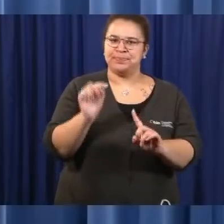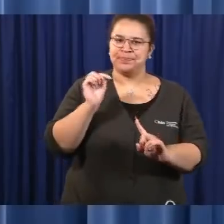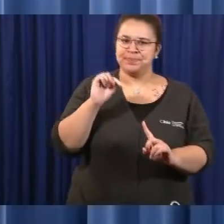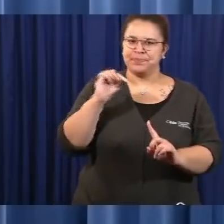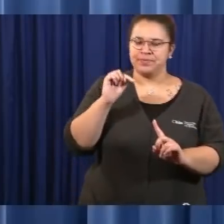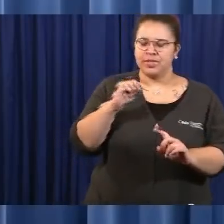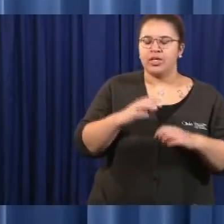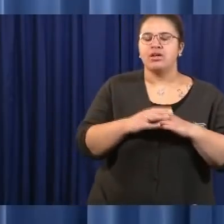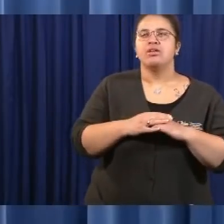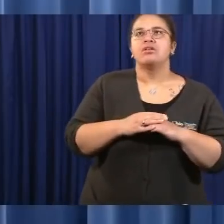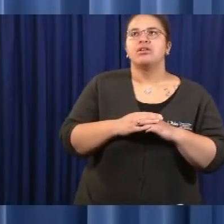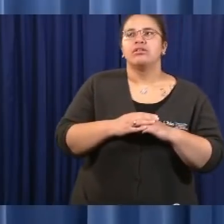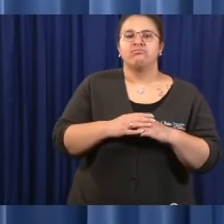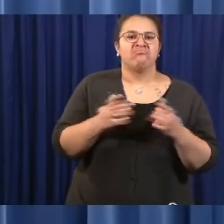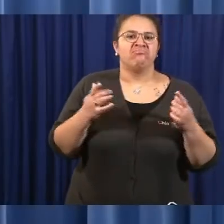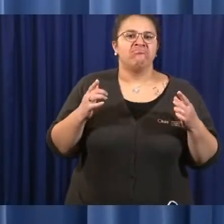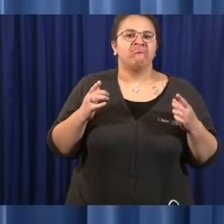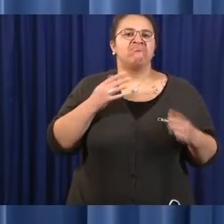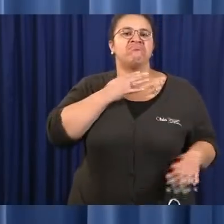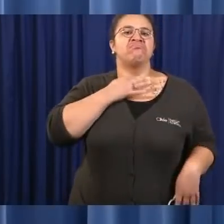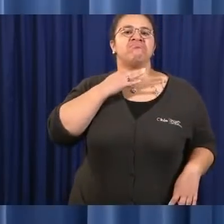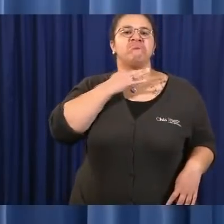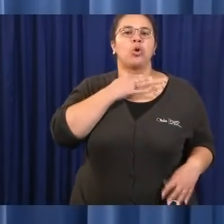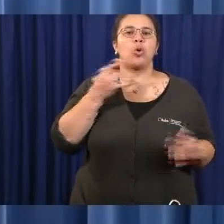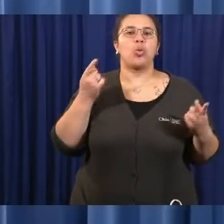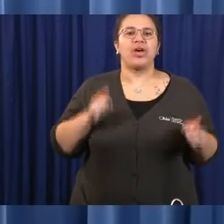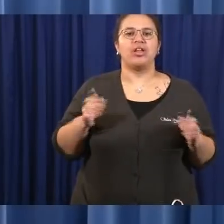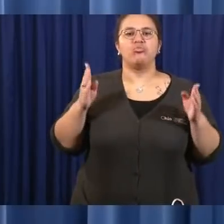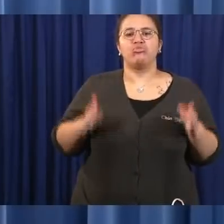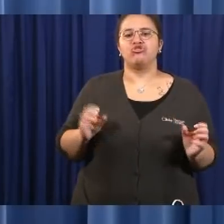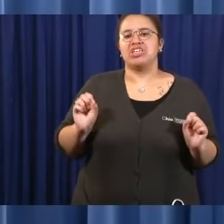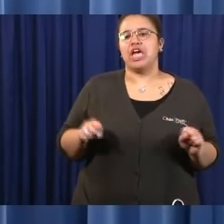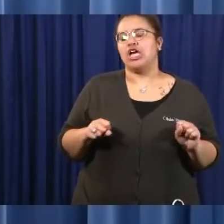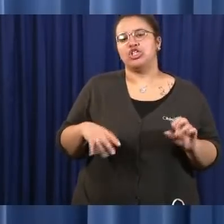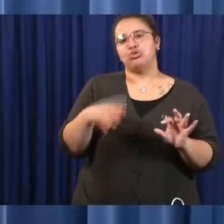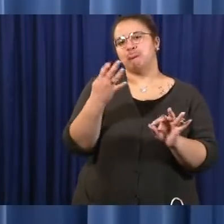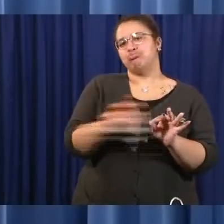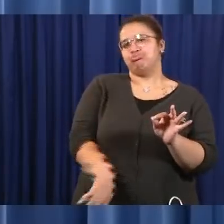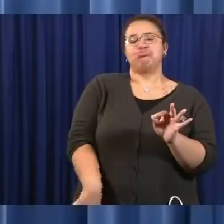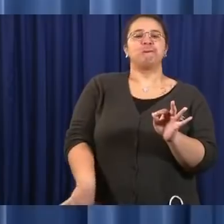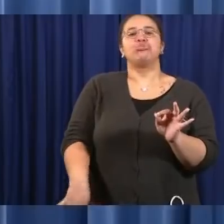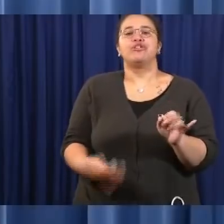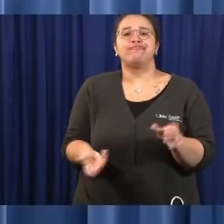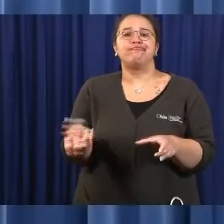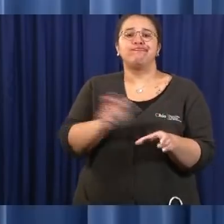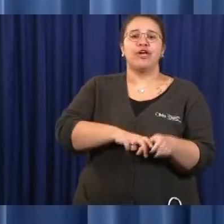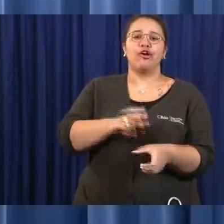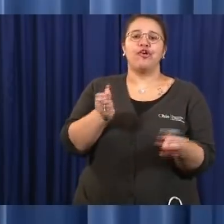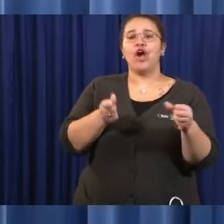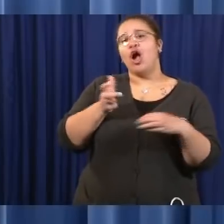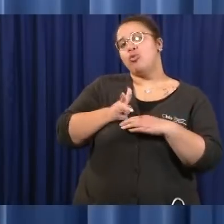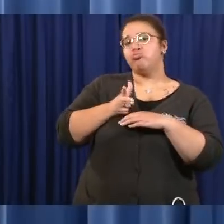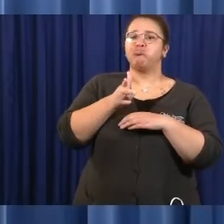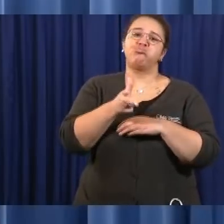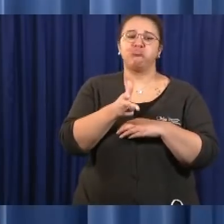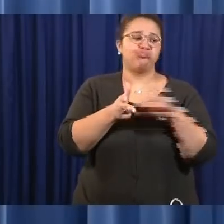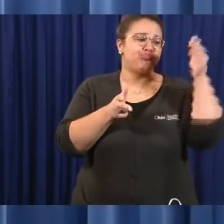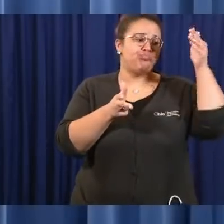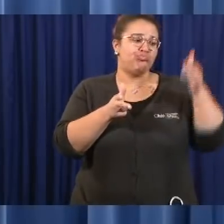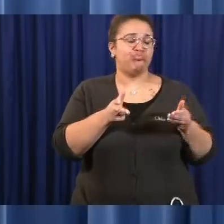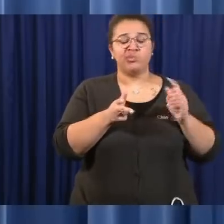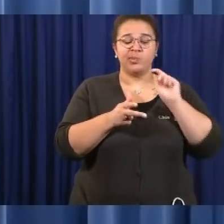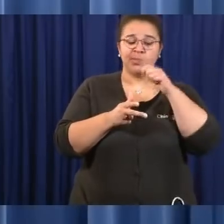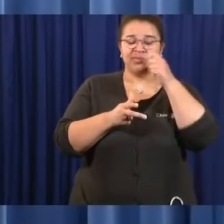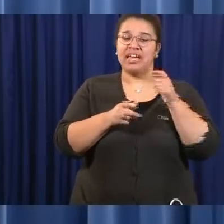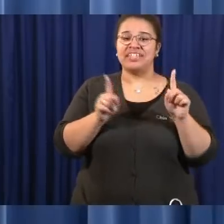when people will be able to just, you know, drive up and get testing? Like in Kentucky, I understand that people, you know, pretty much anyone can get a test if they